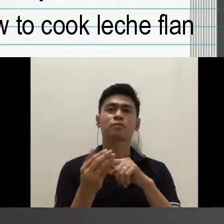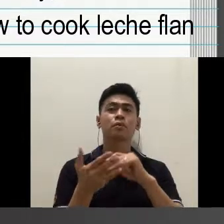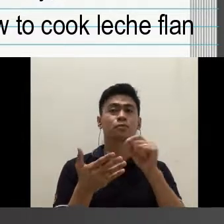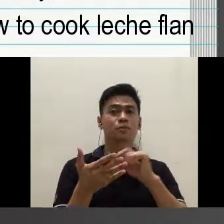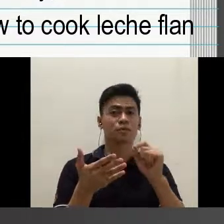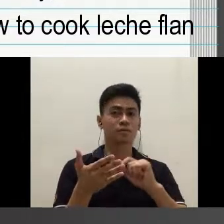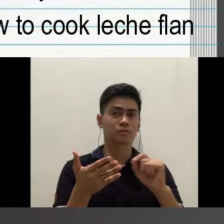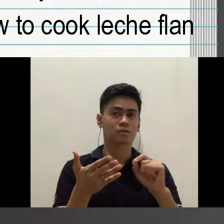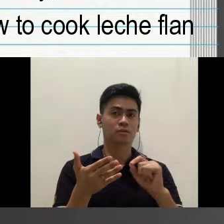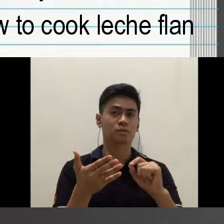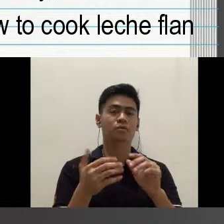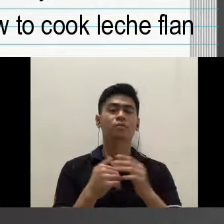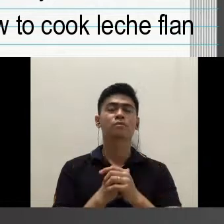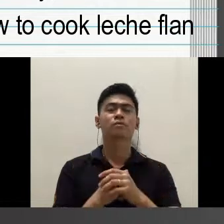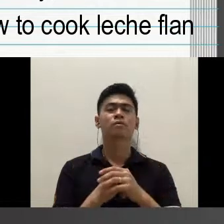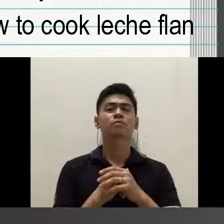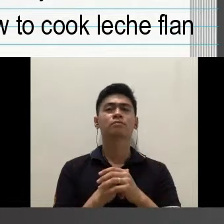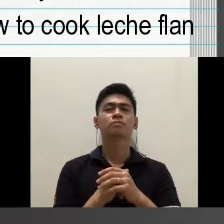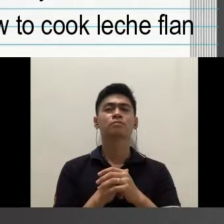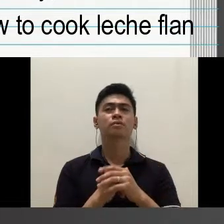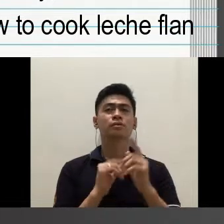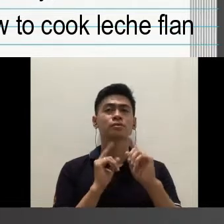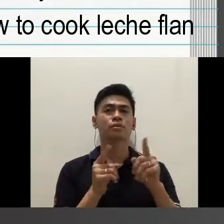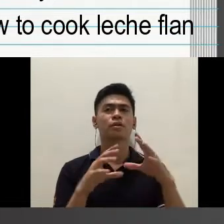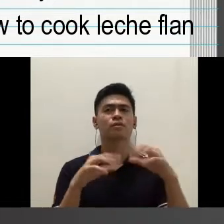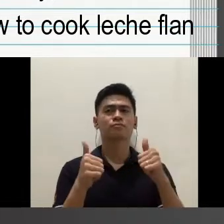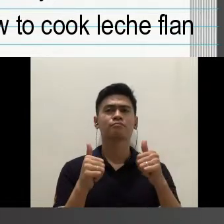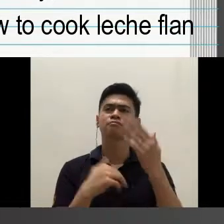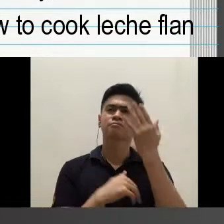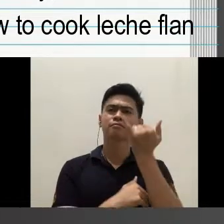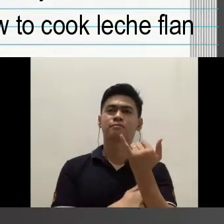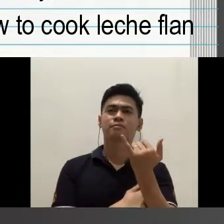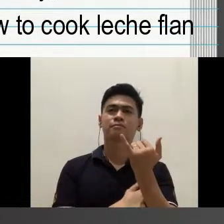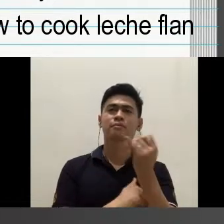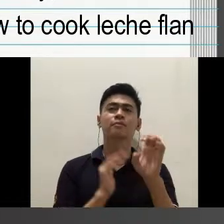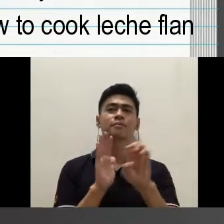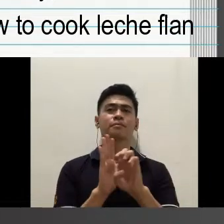writer writes to answer the questions how and why.